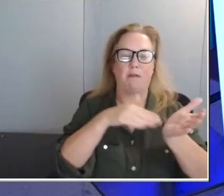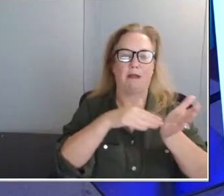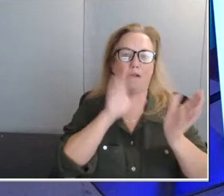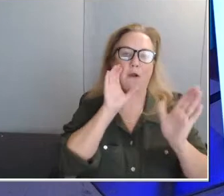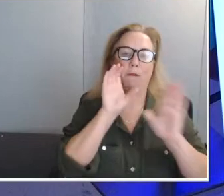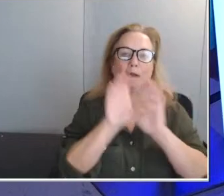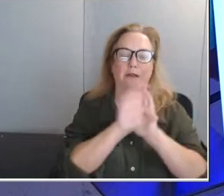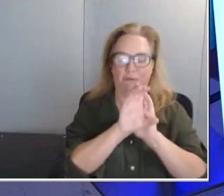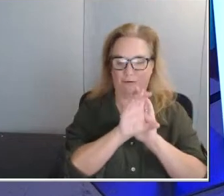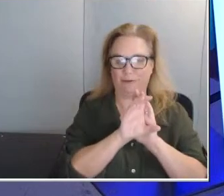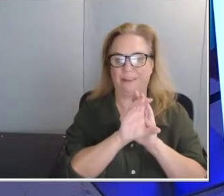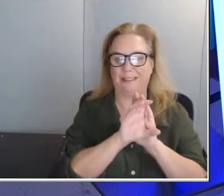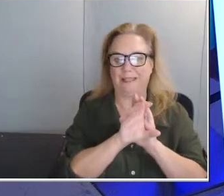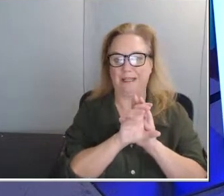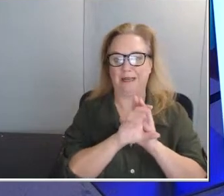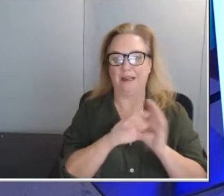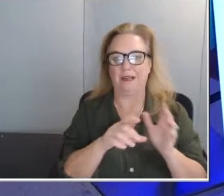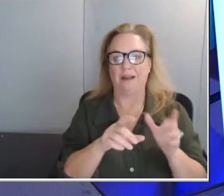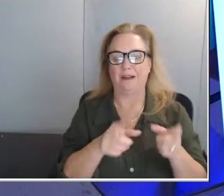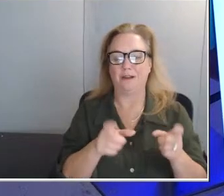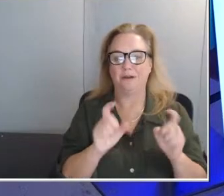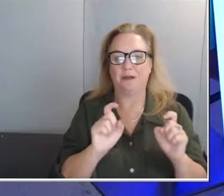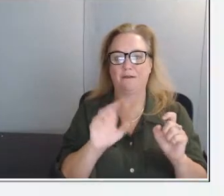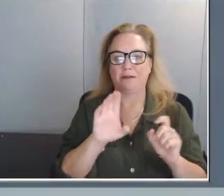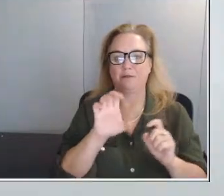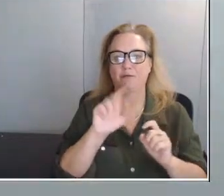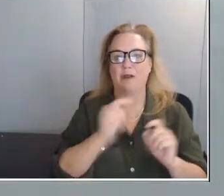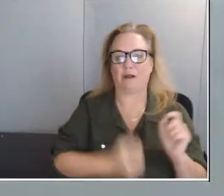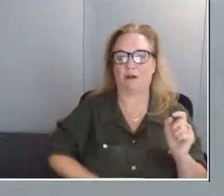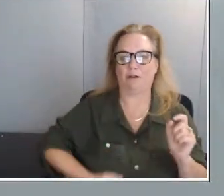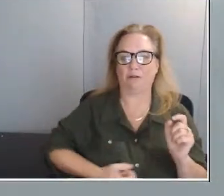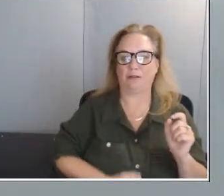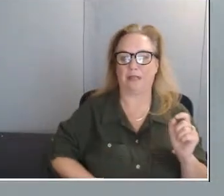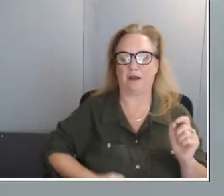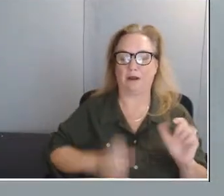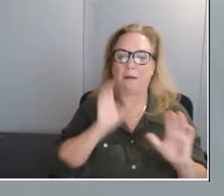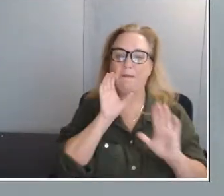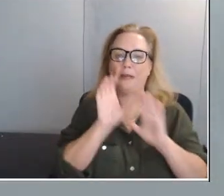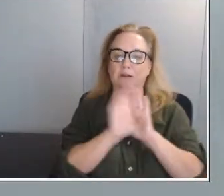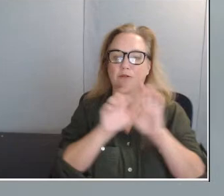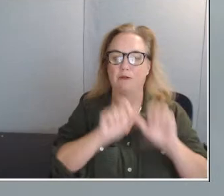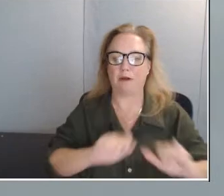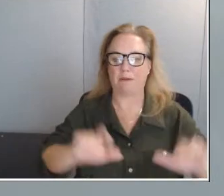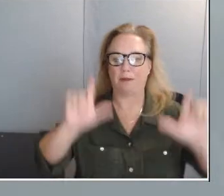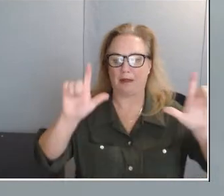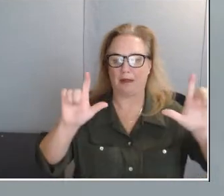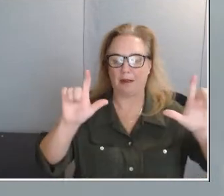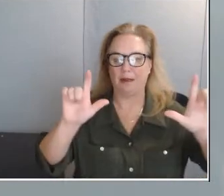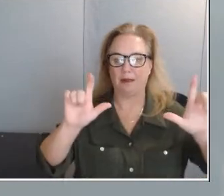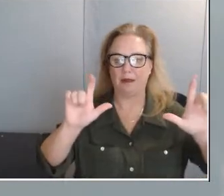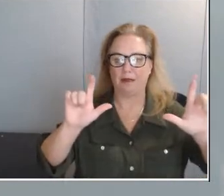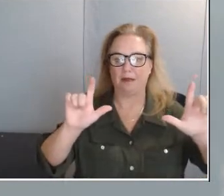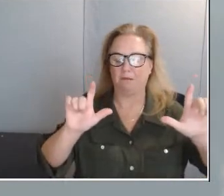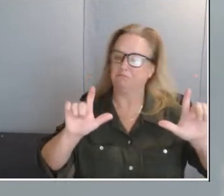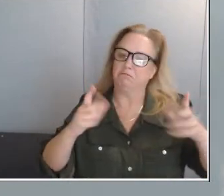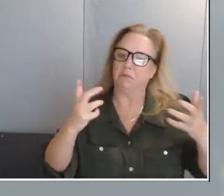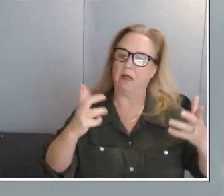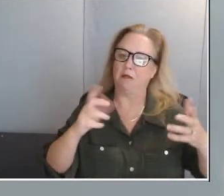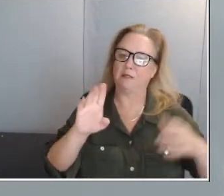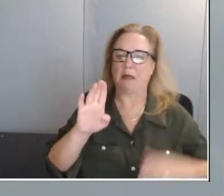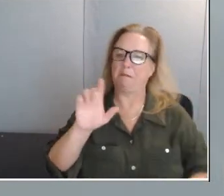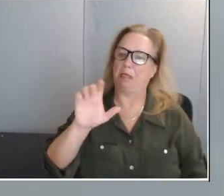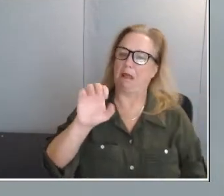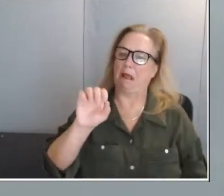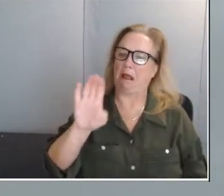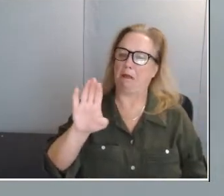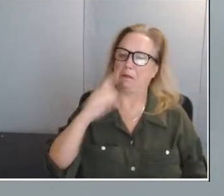things of that nature. And you gave us one of Brett's ultrasound images, so I want to put that up. To me, that just looks like a blob. Yes. So what are